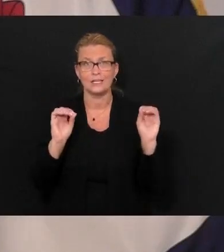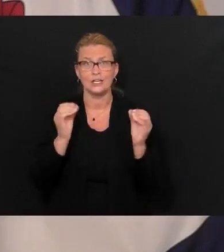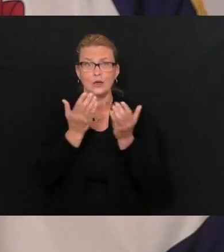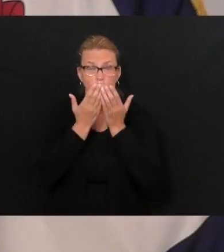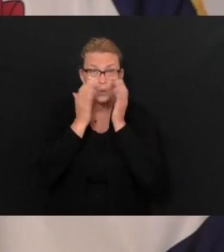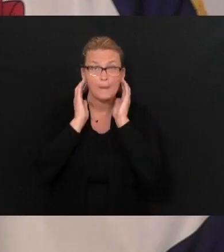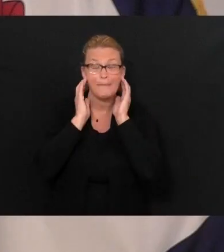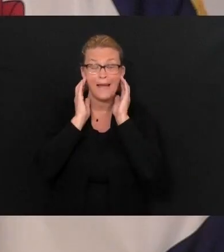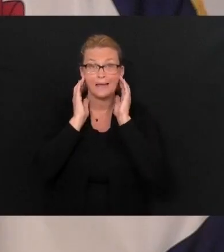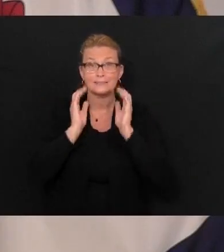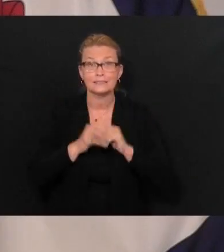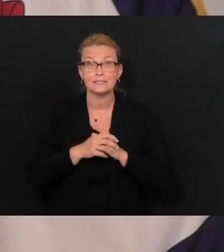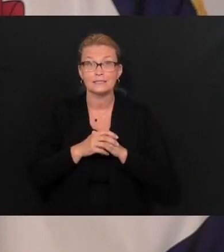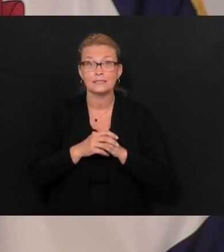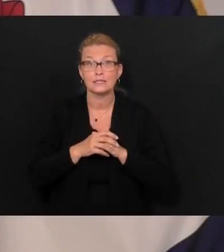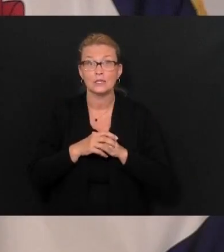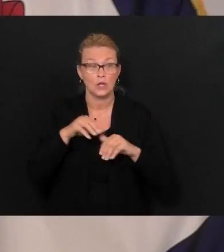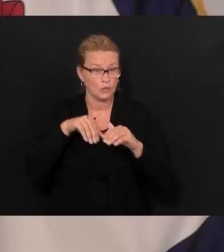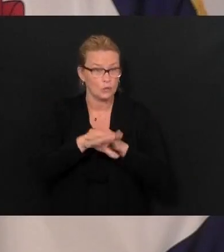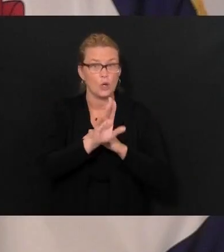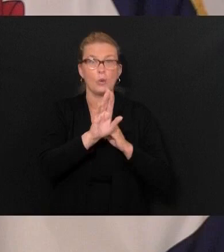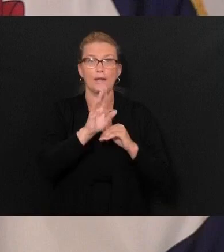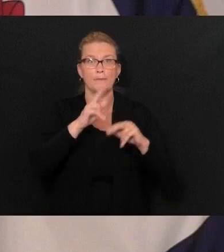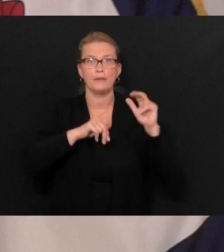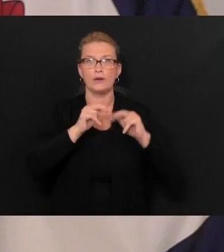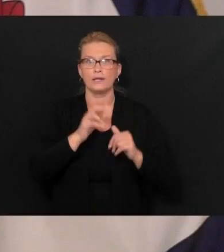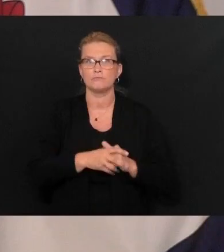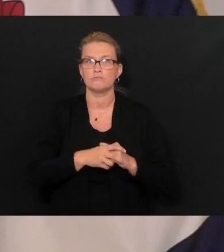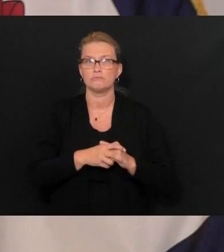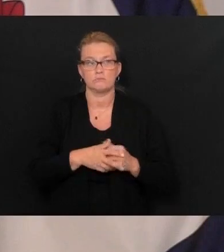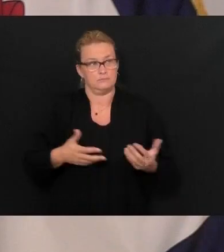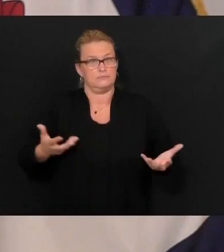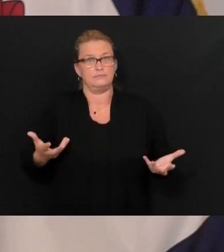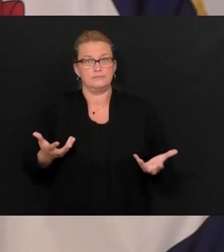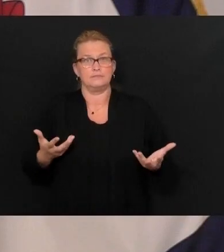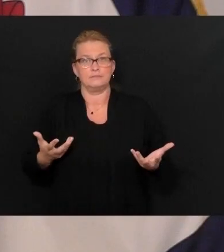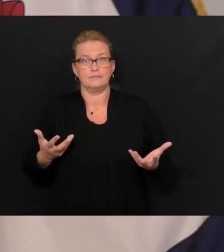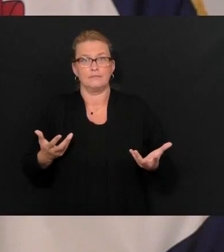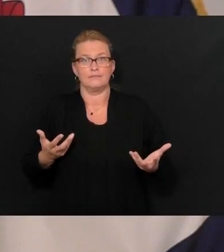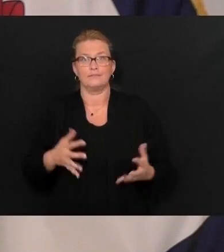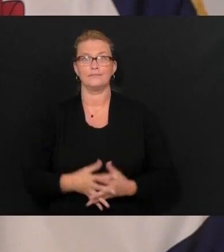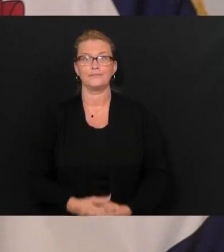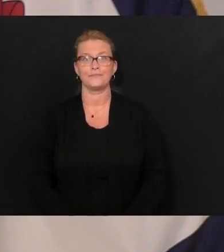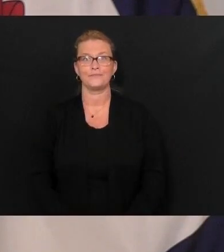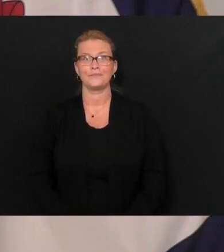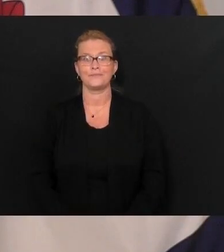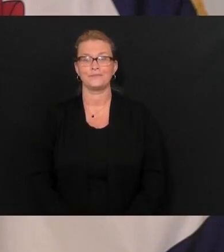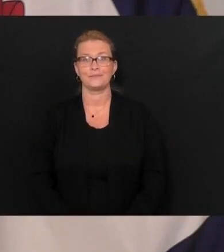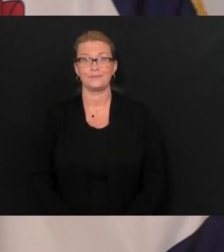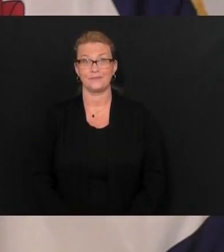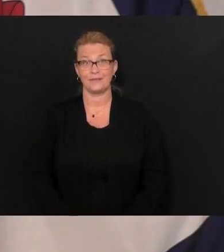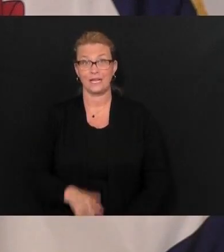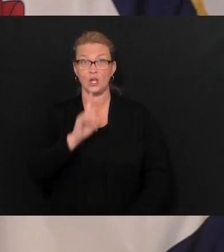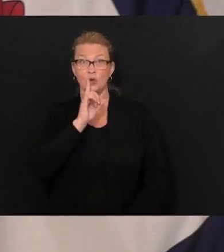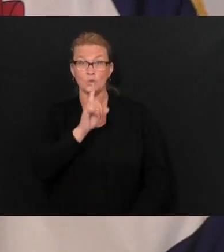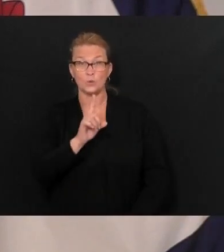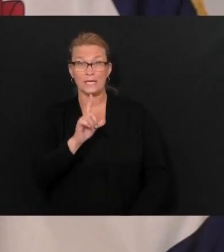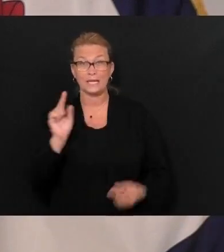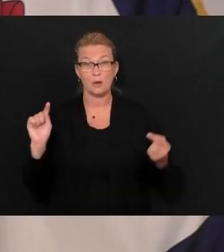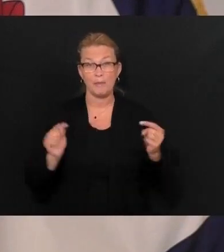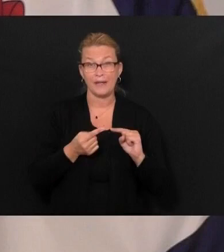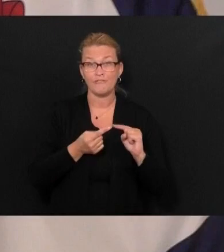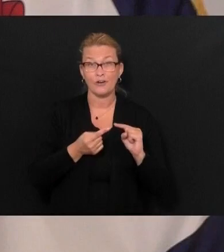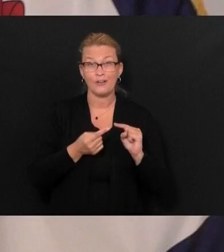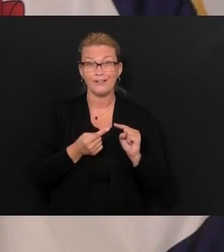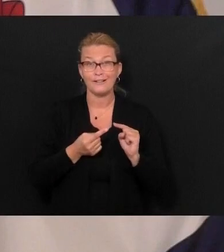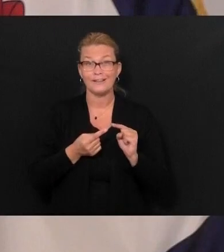well, we're going to put a mask on while we go in a building? I mean, is that painful? And if